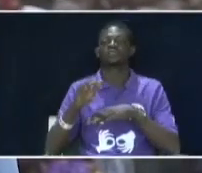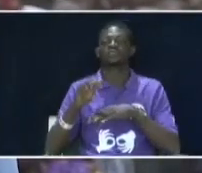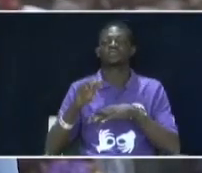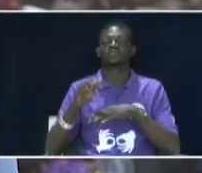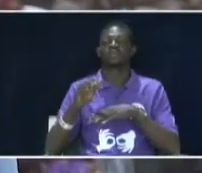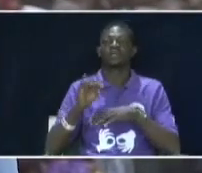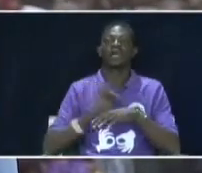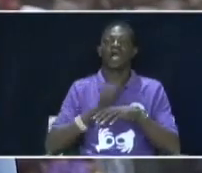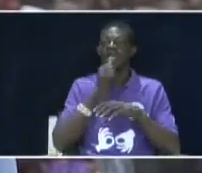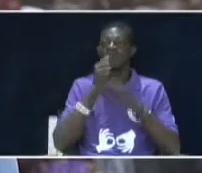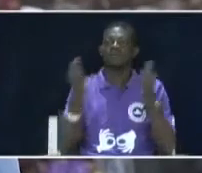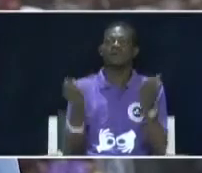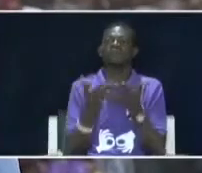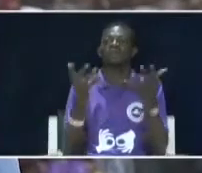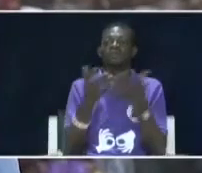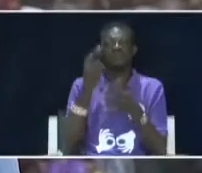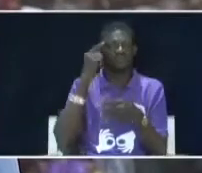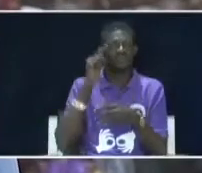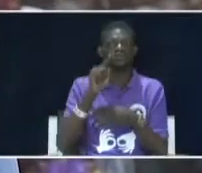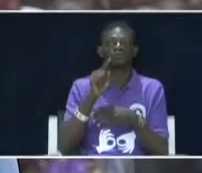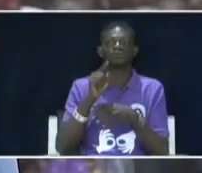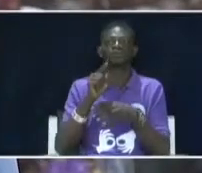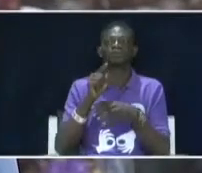I am available.